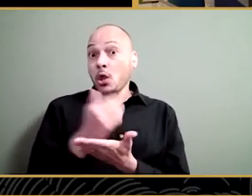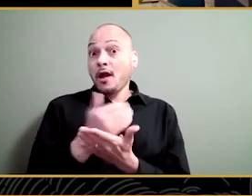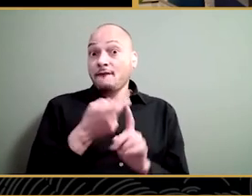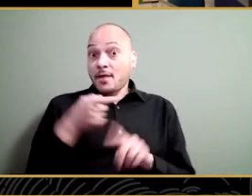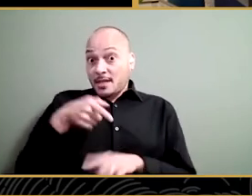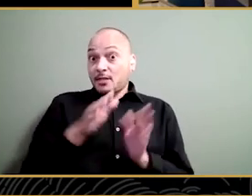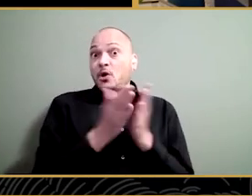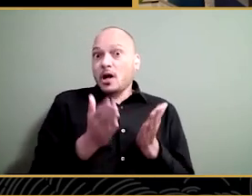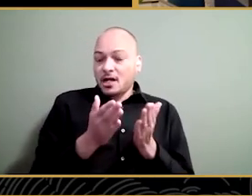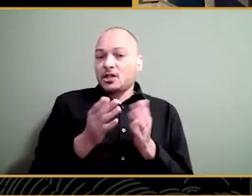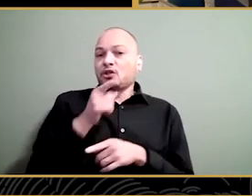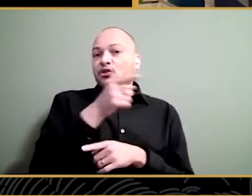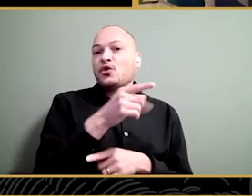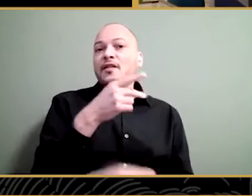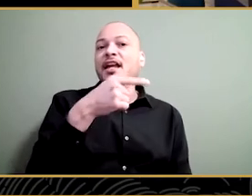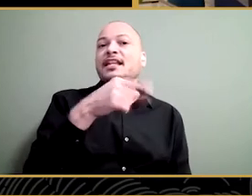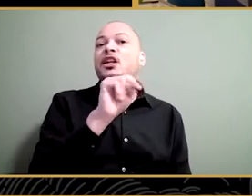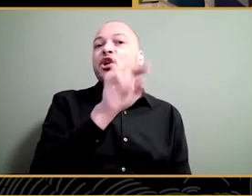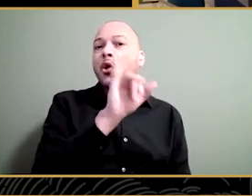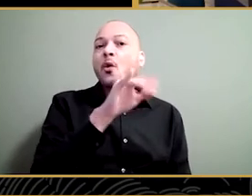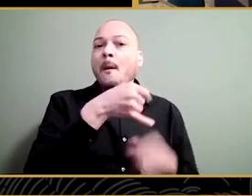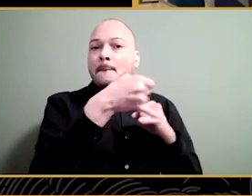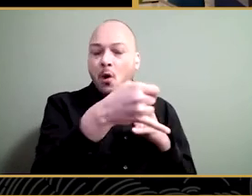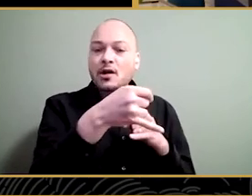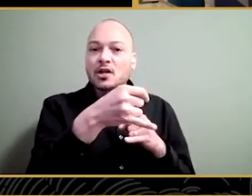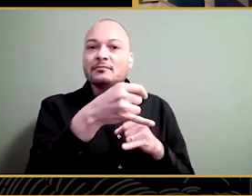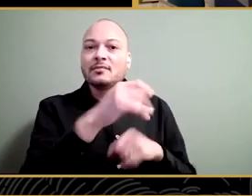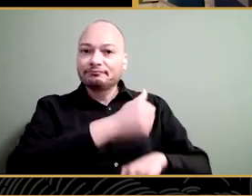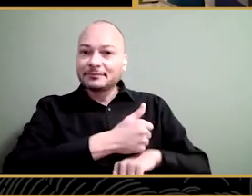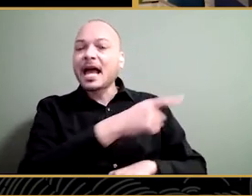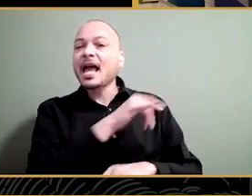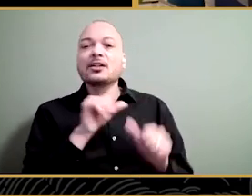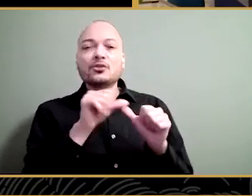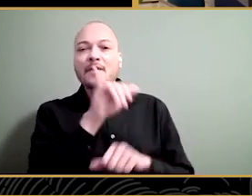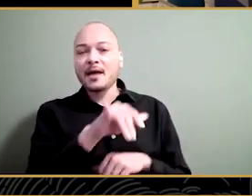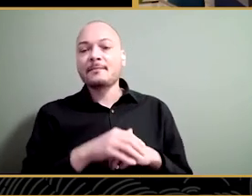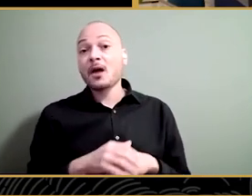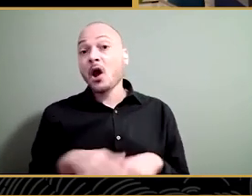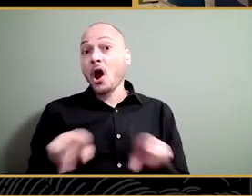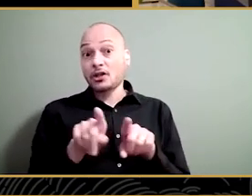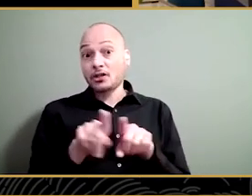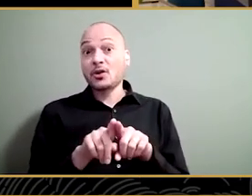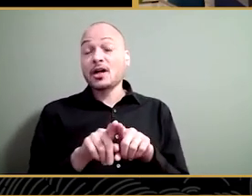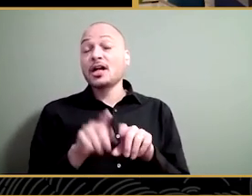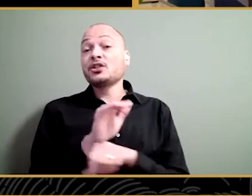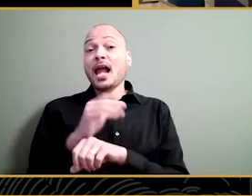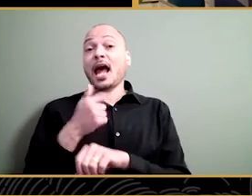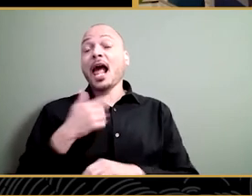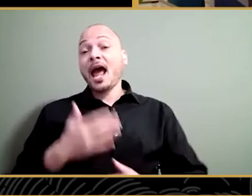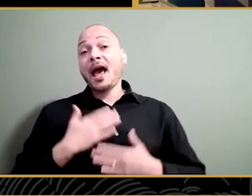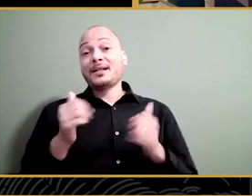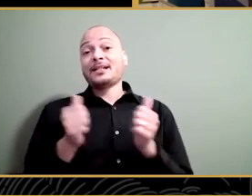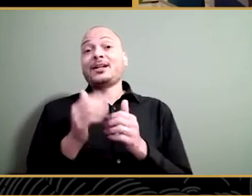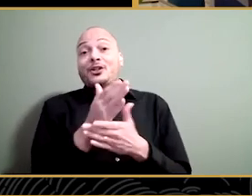from this book to the Kino Border Initiative And will continue that practice In addition, tonight